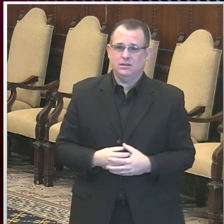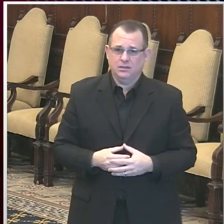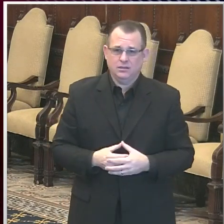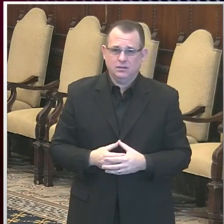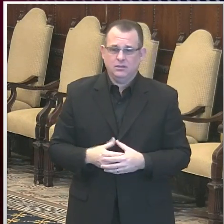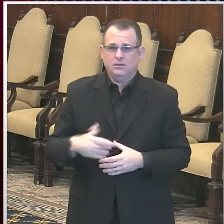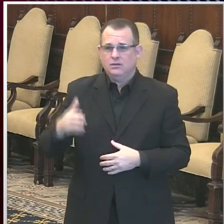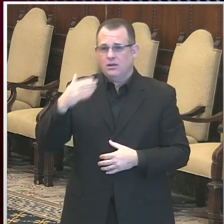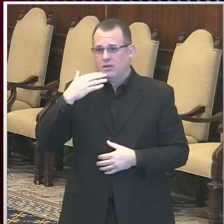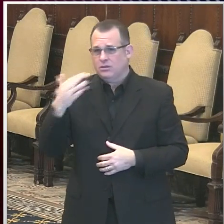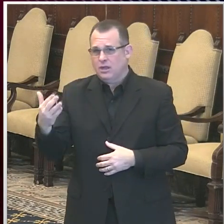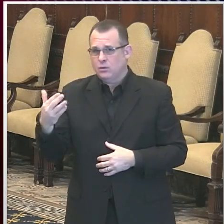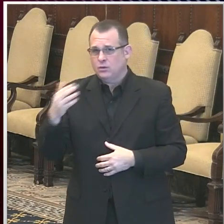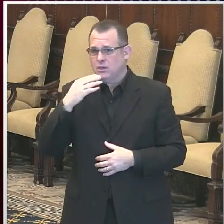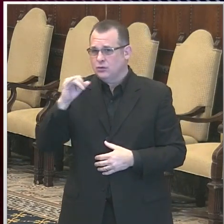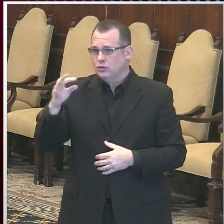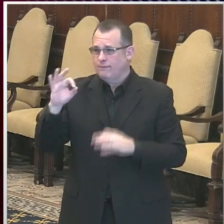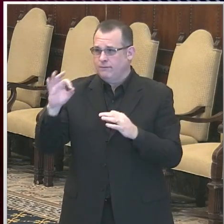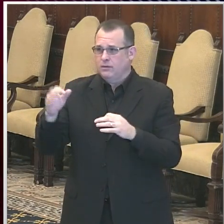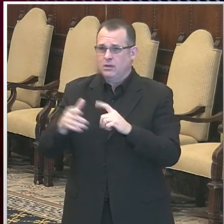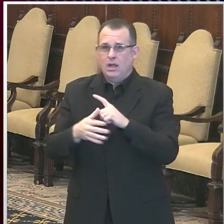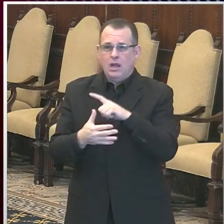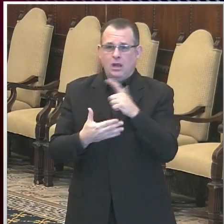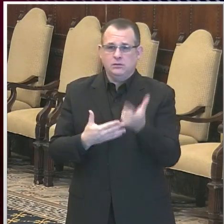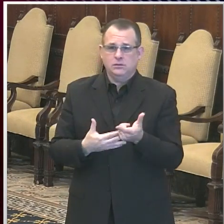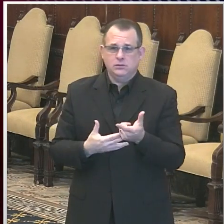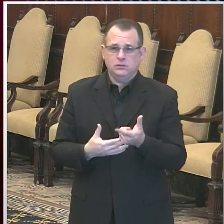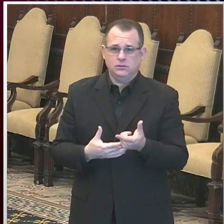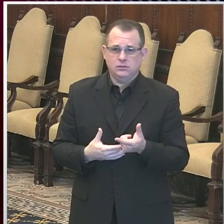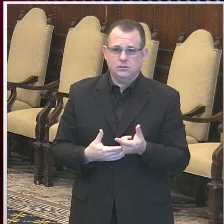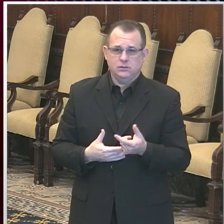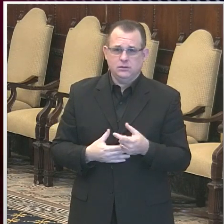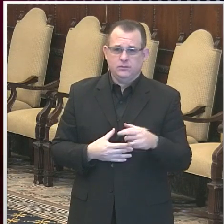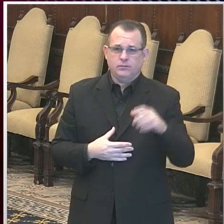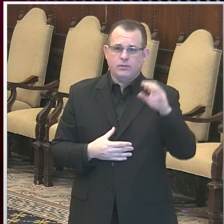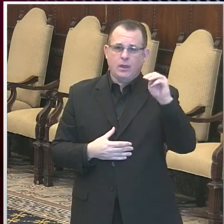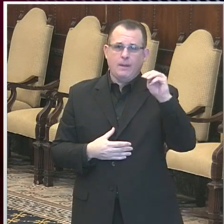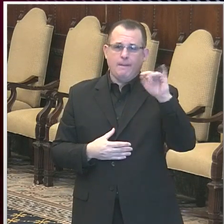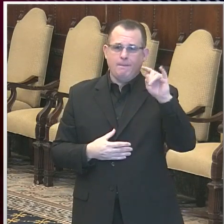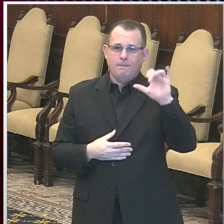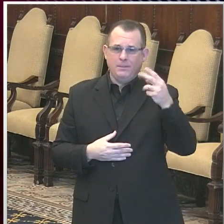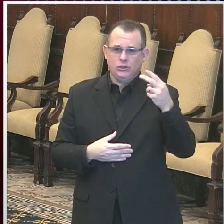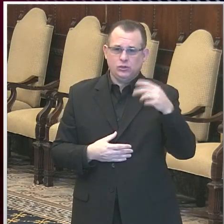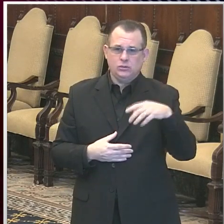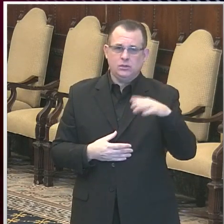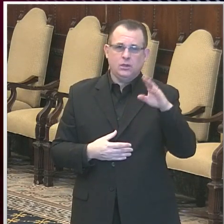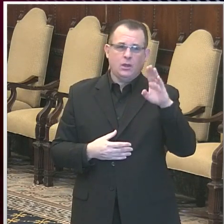Thank you, Jeff. And next up is Mitch Blocker of NBC 10.